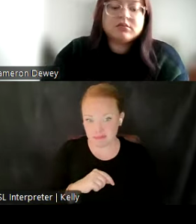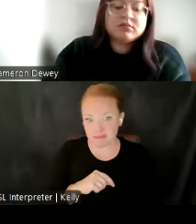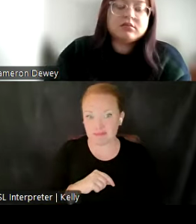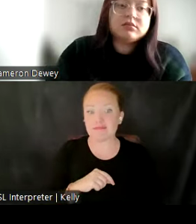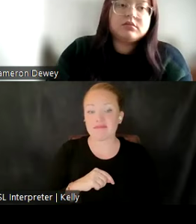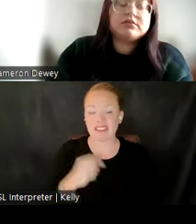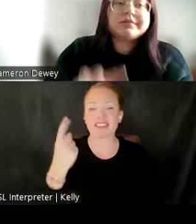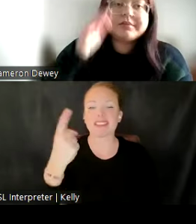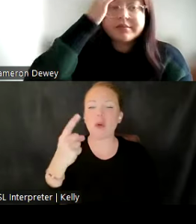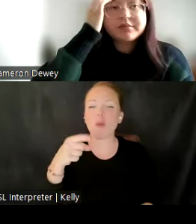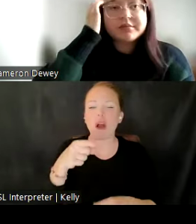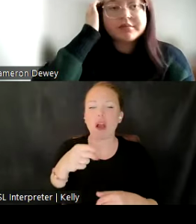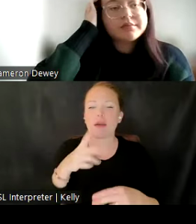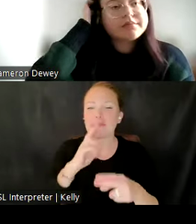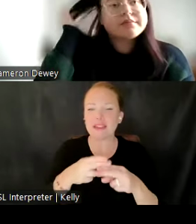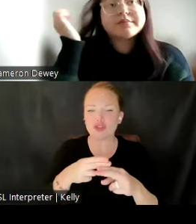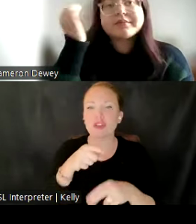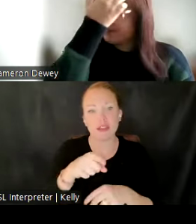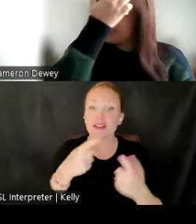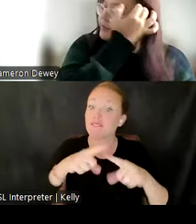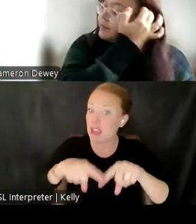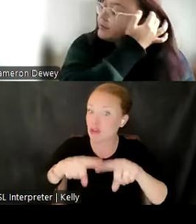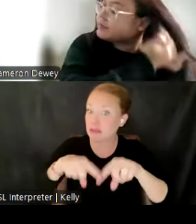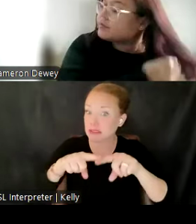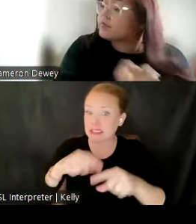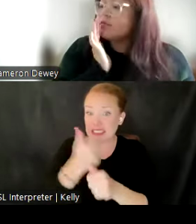Someone made a good point. It varies from person to person. Absolutely.